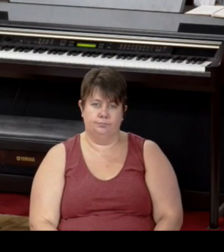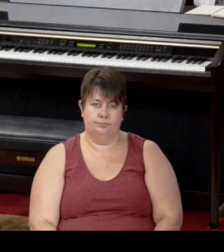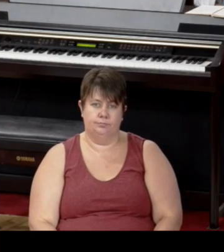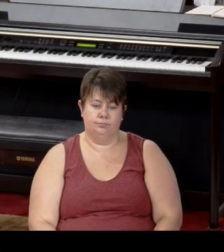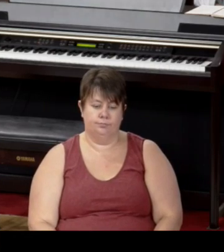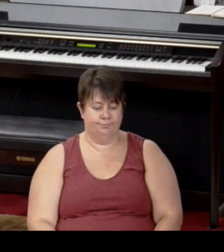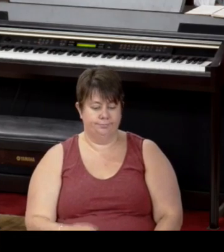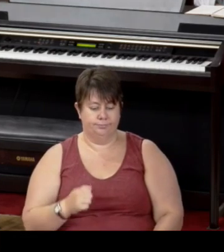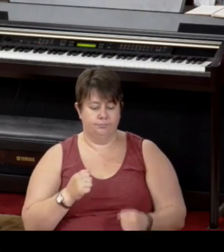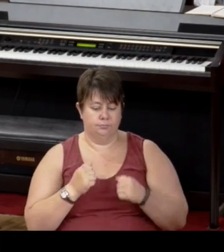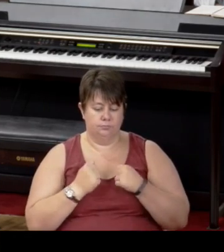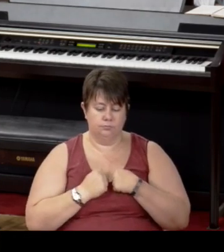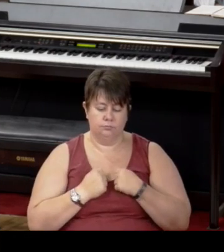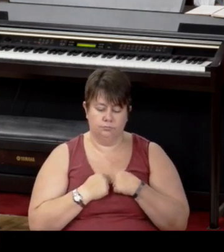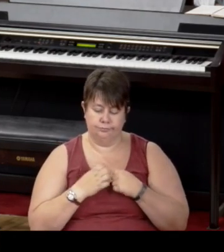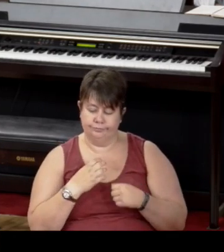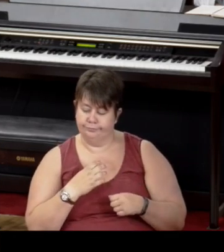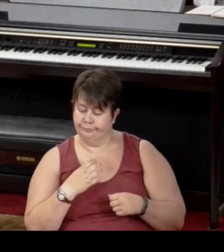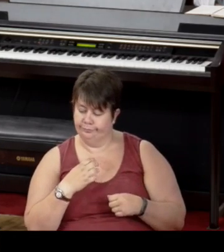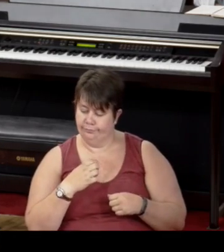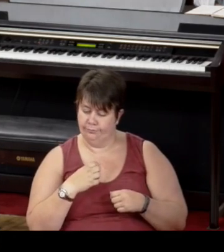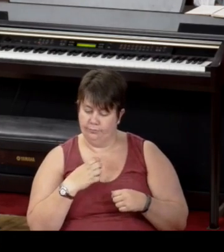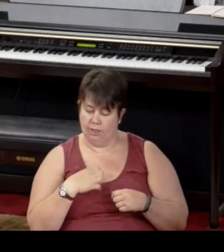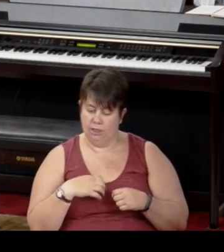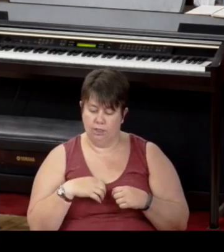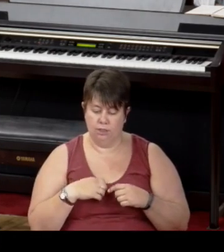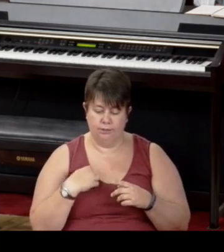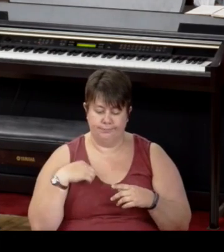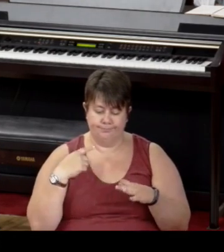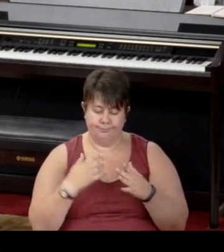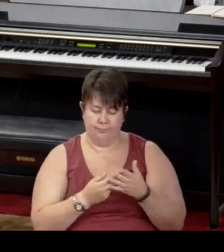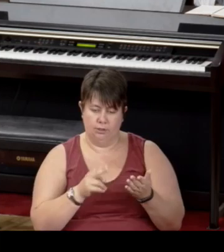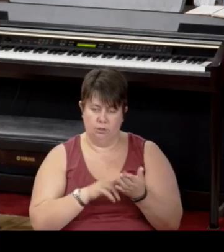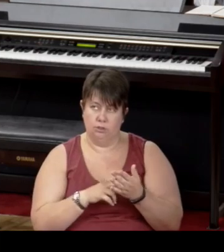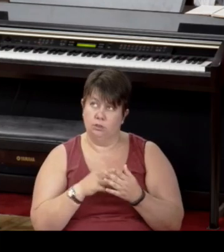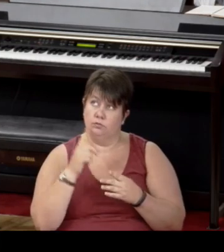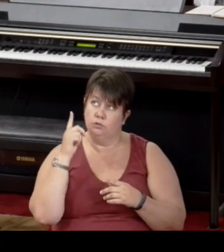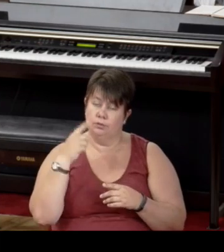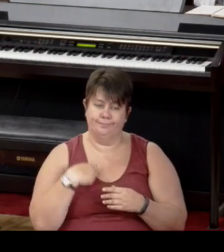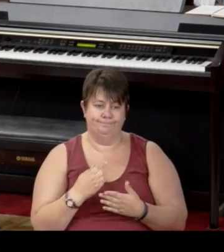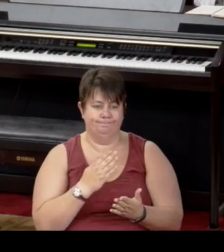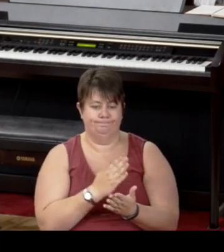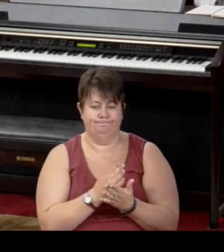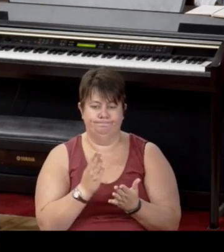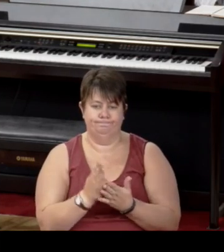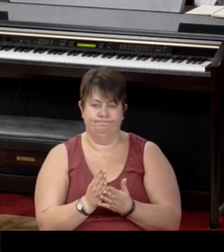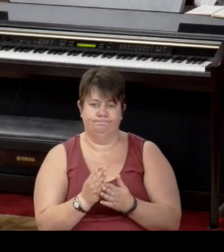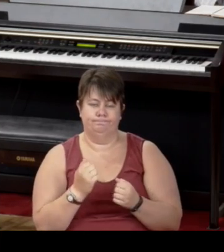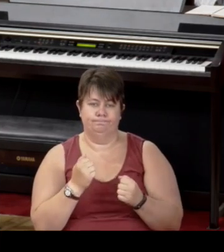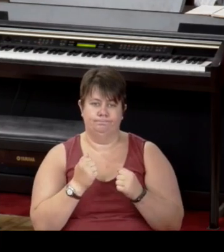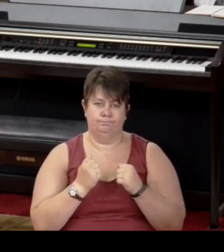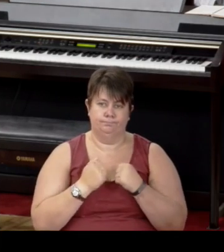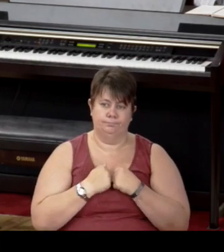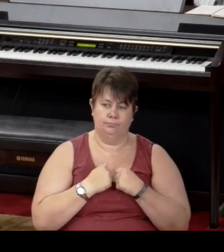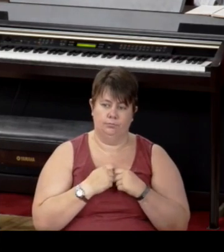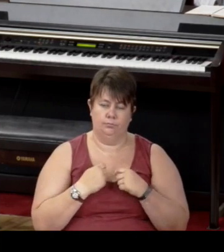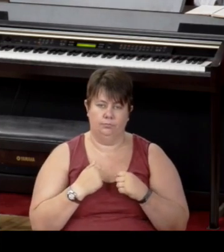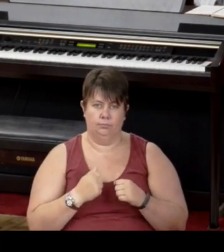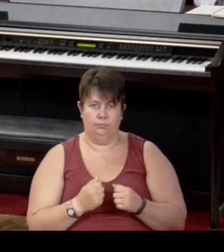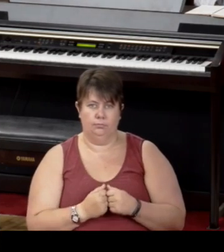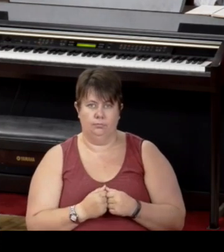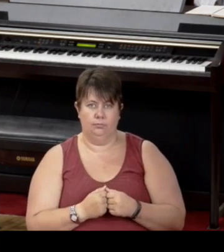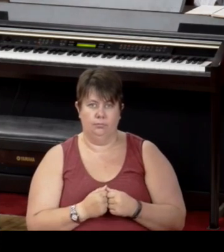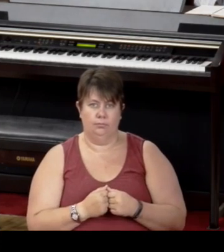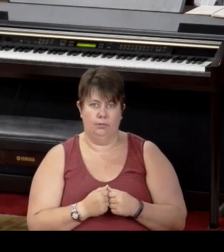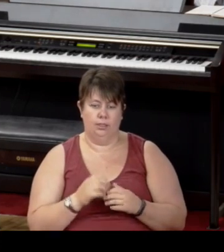By identifying himself in this way, what Jesus is doing is sharing something of his status. As the Son of God, he is acting